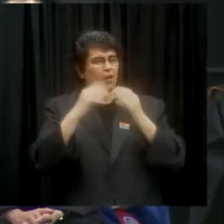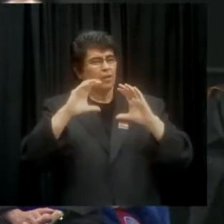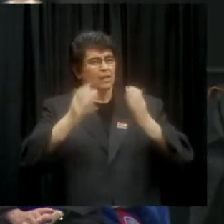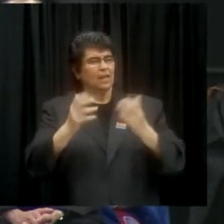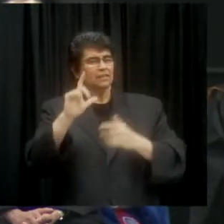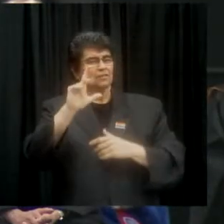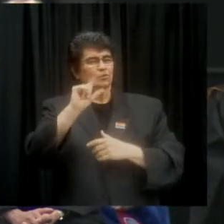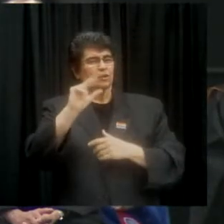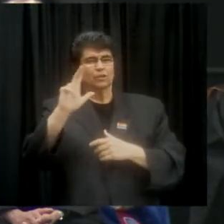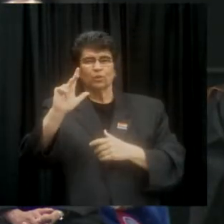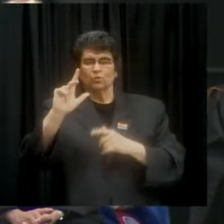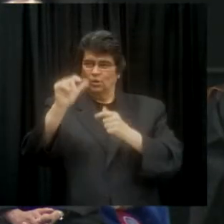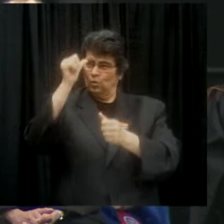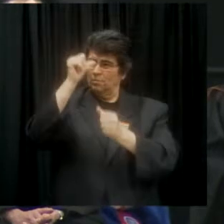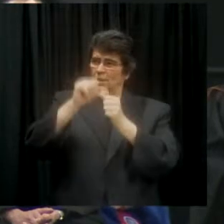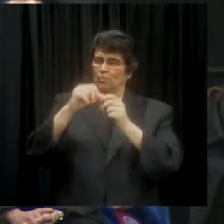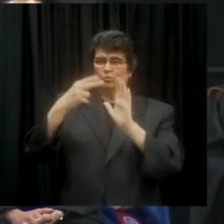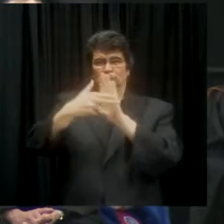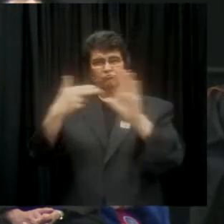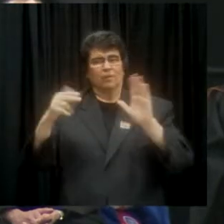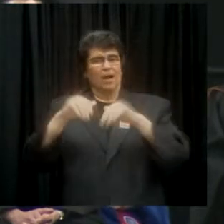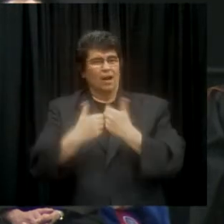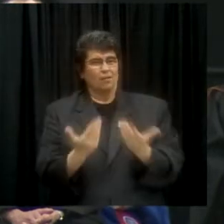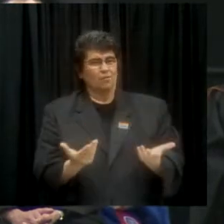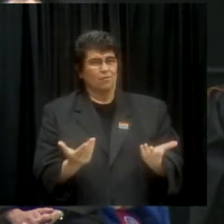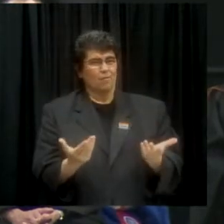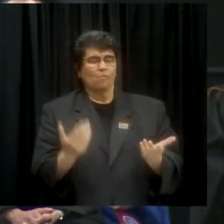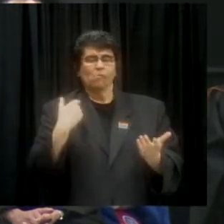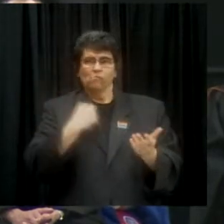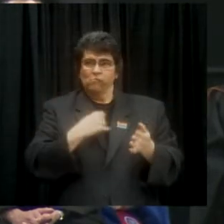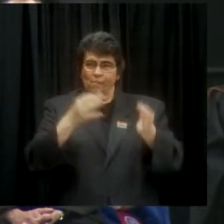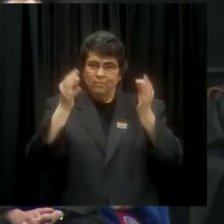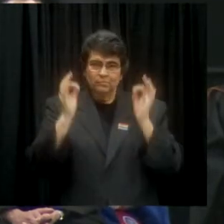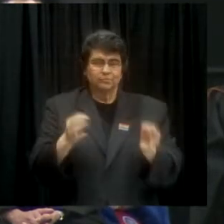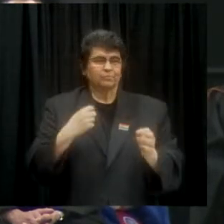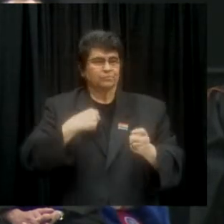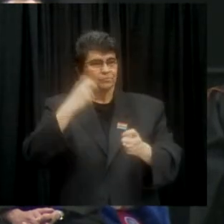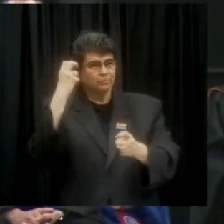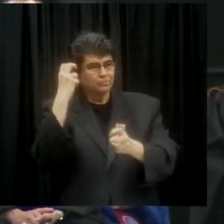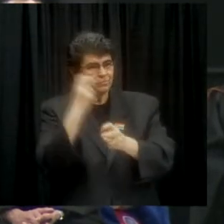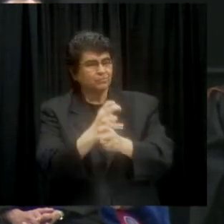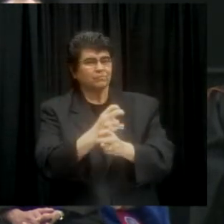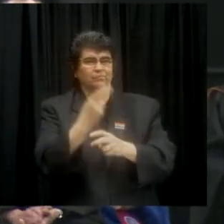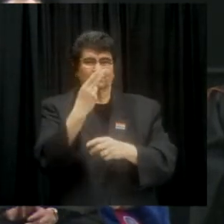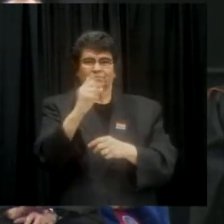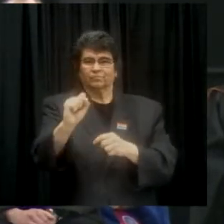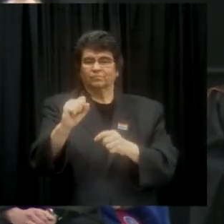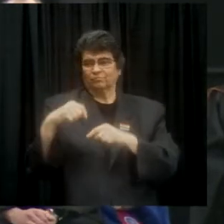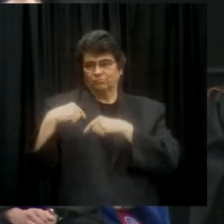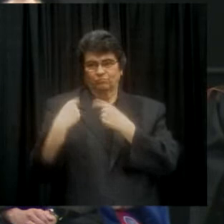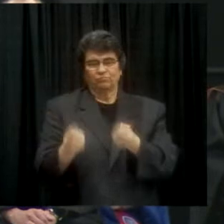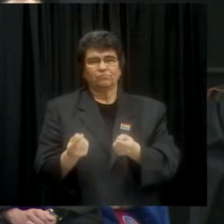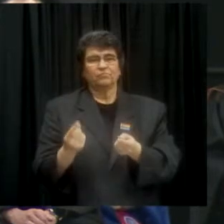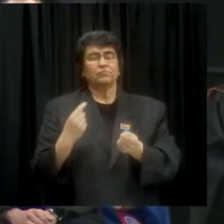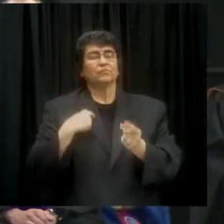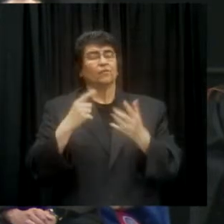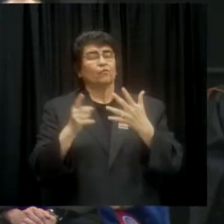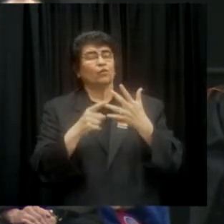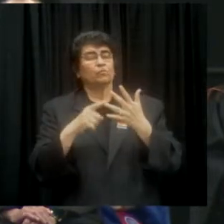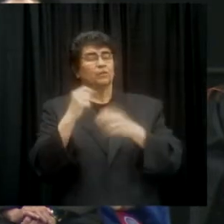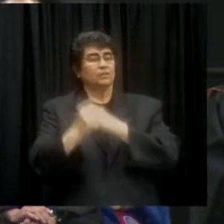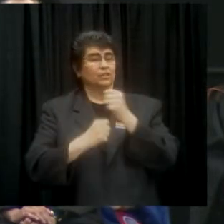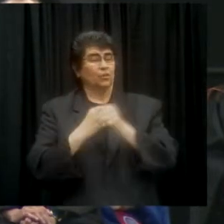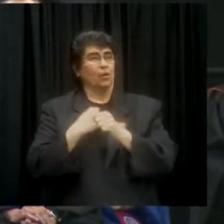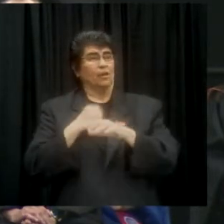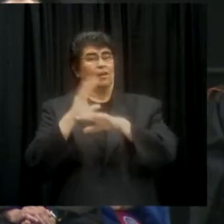23 be remembered? You know, we definitely had one of the hardest high school careers ever. You know, our freshman year, just when we